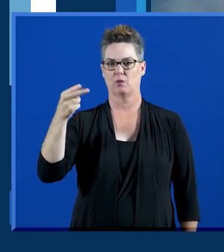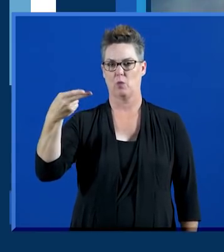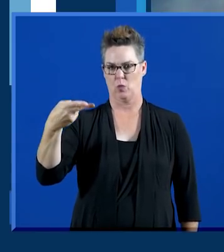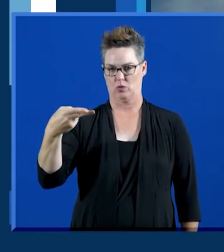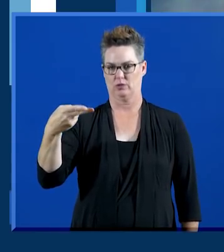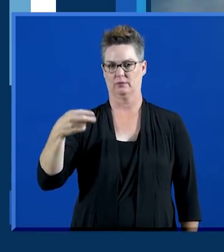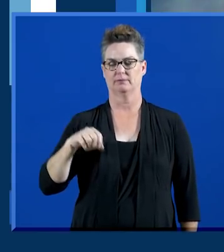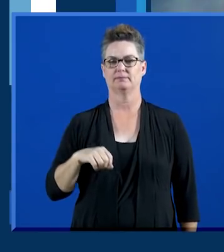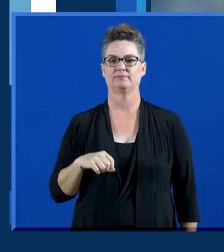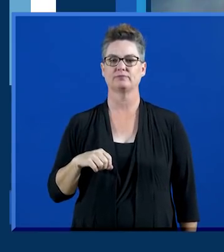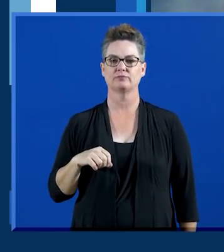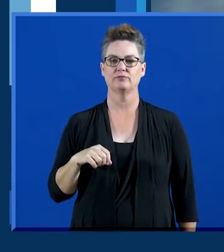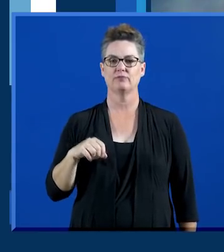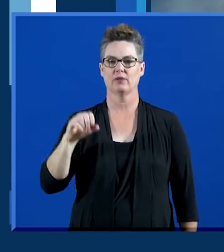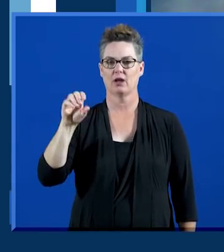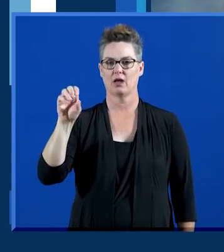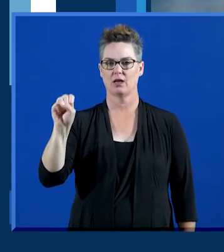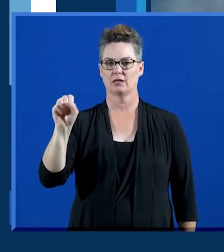Dylan Horn.